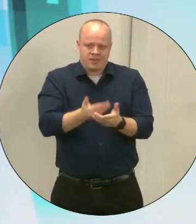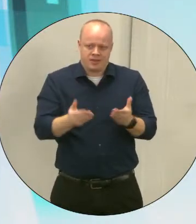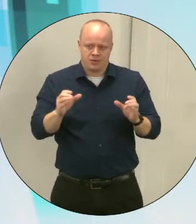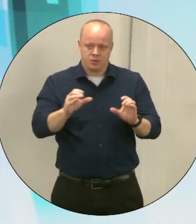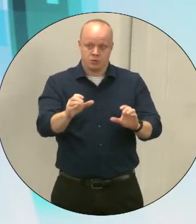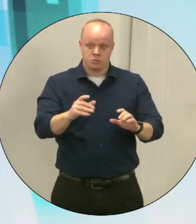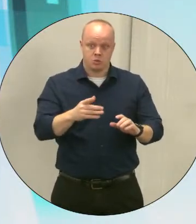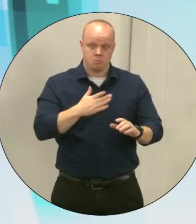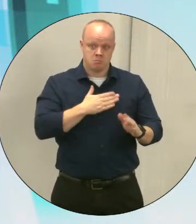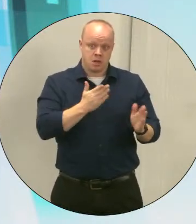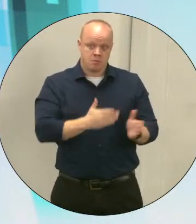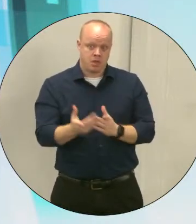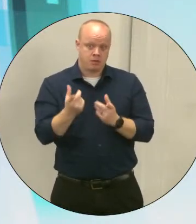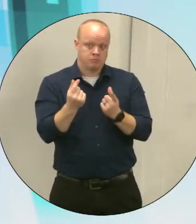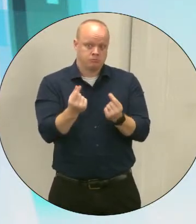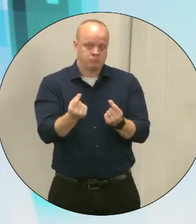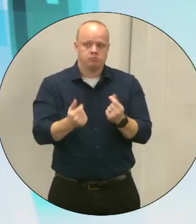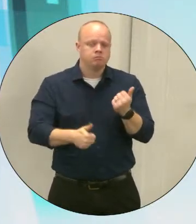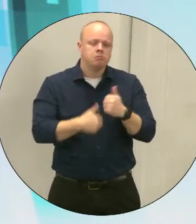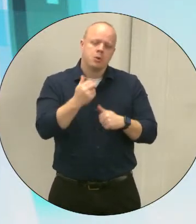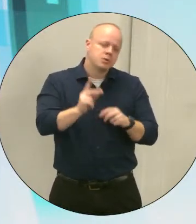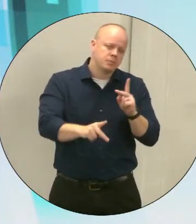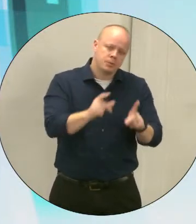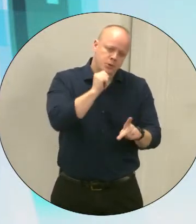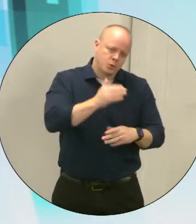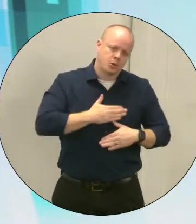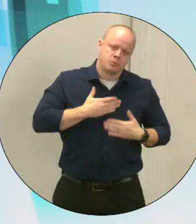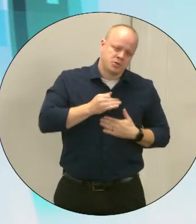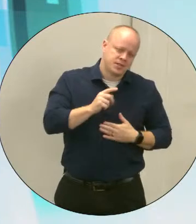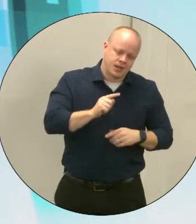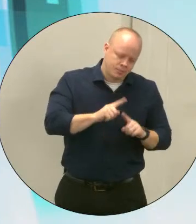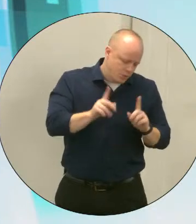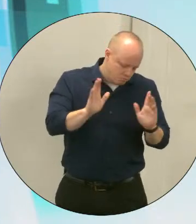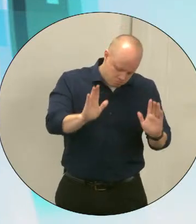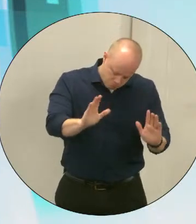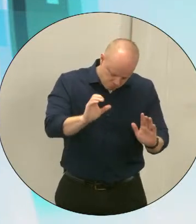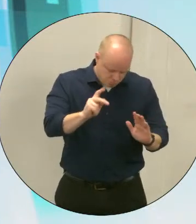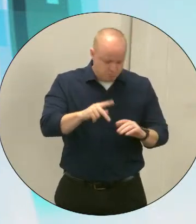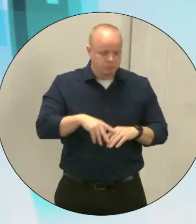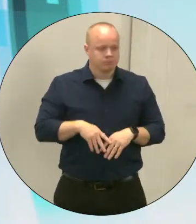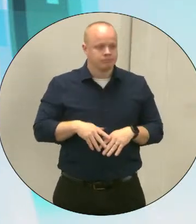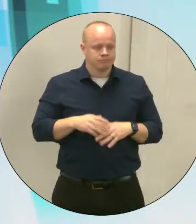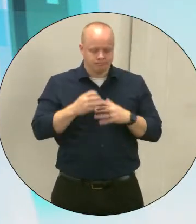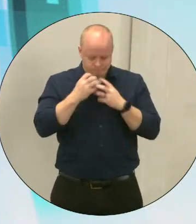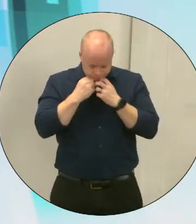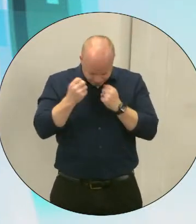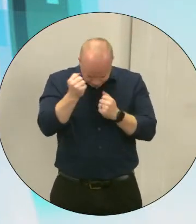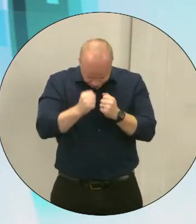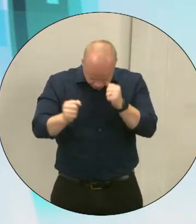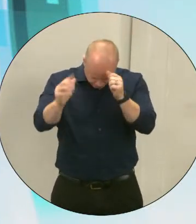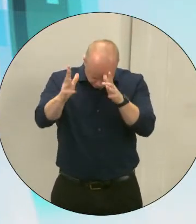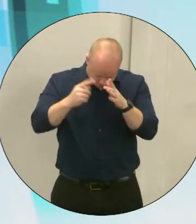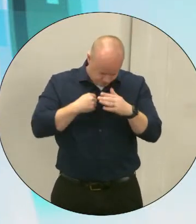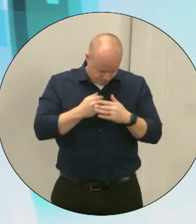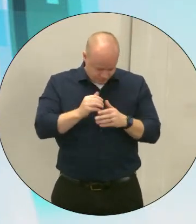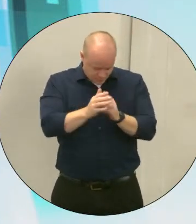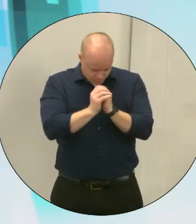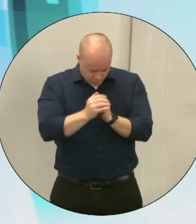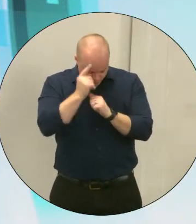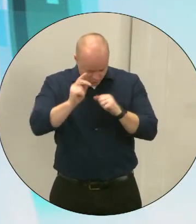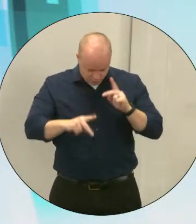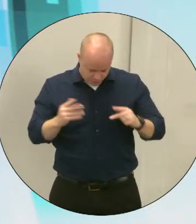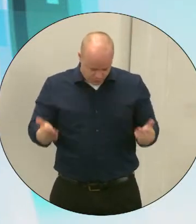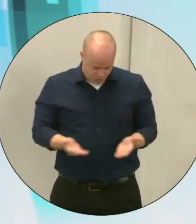do, most people don't appreciate, but it's okay. Dear Heavenly Father, I pray for these people here, and I thank you